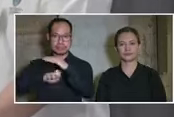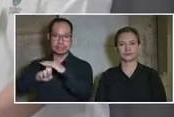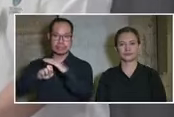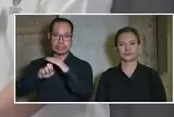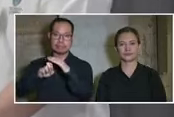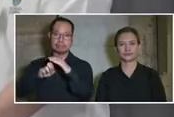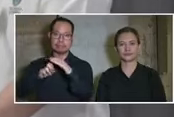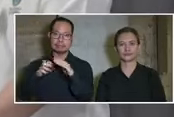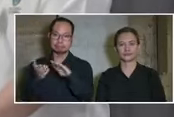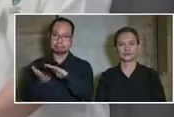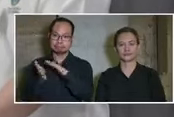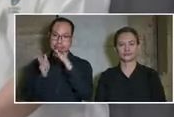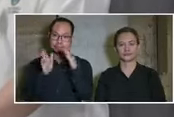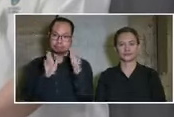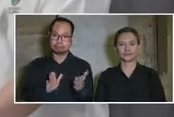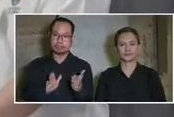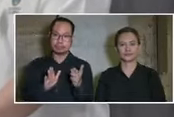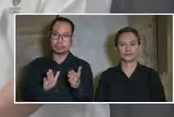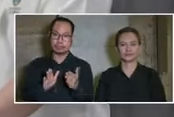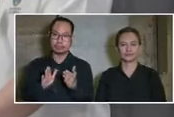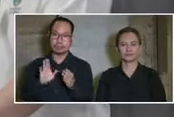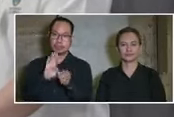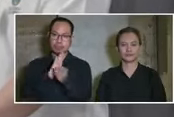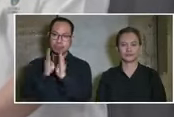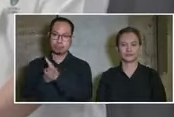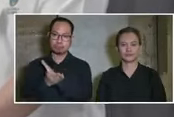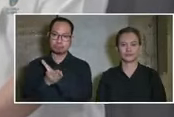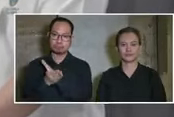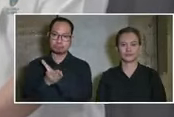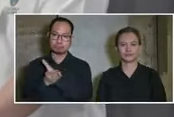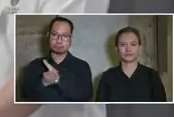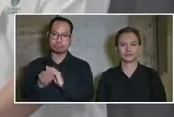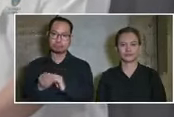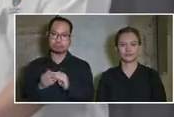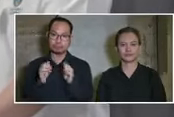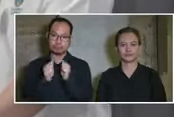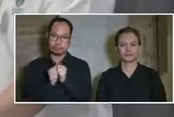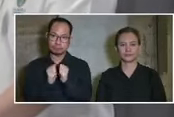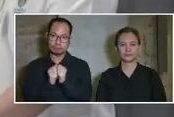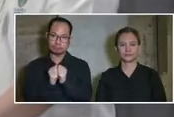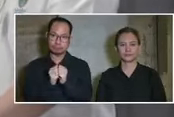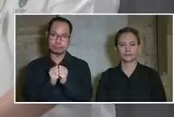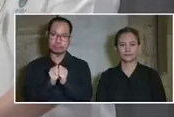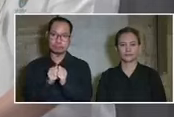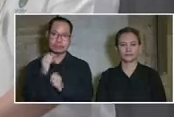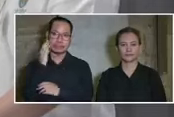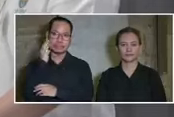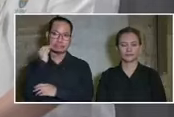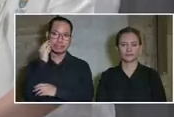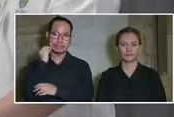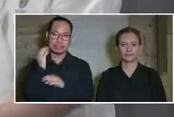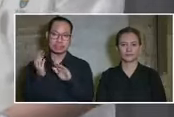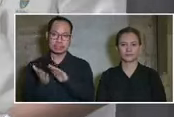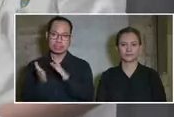world, and they who belong to his company experience